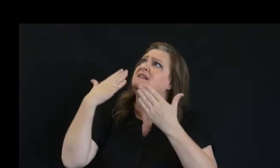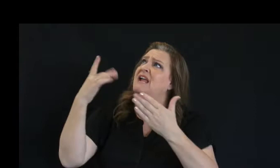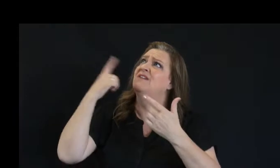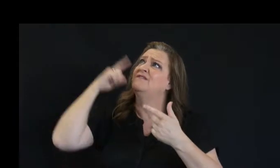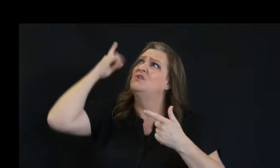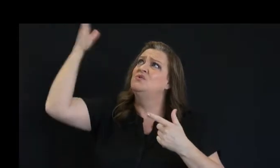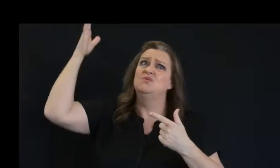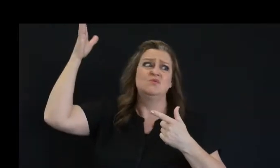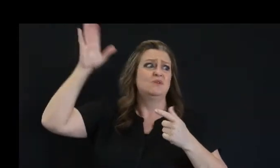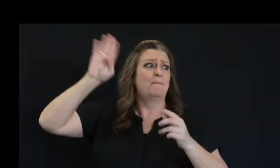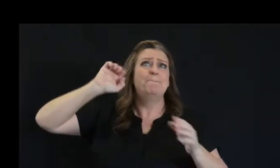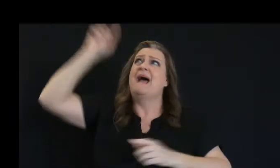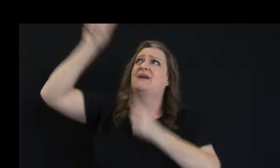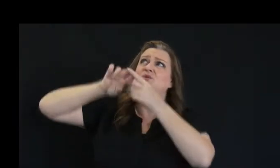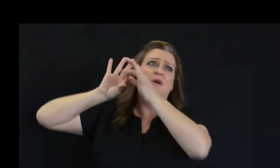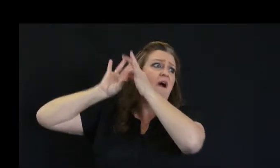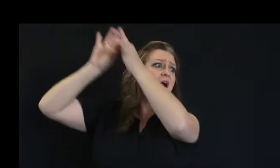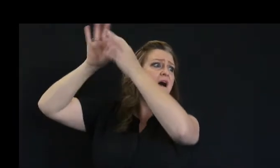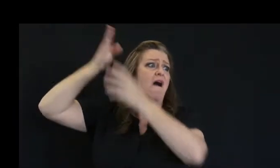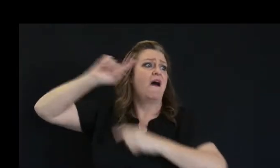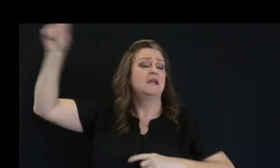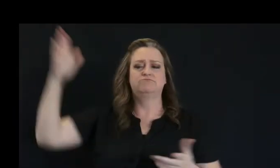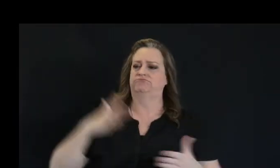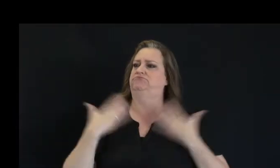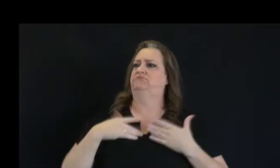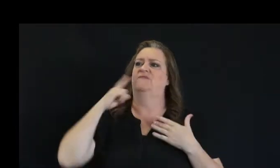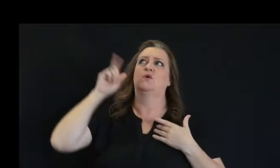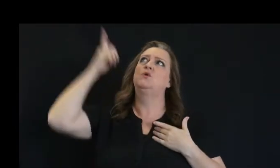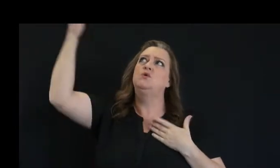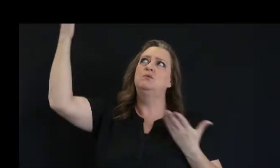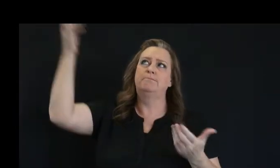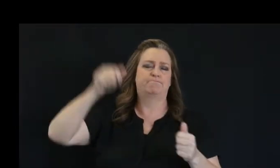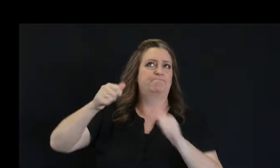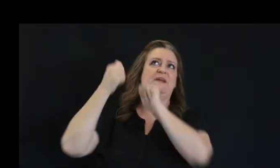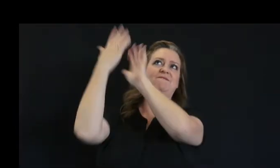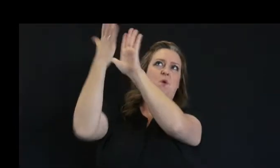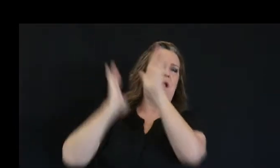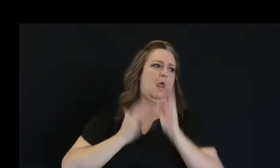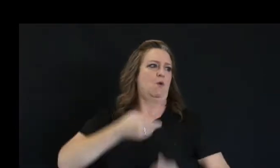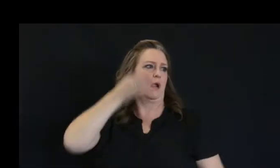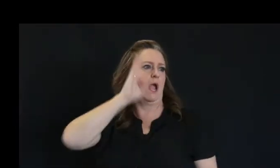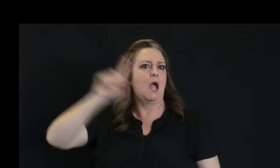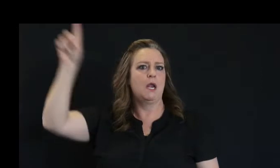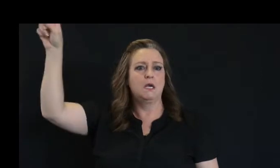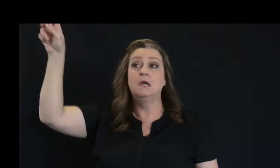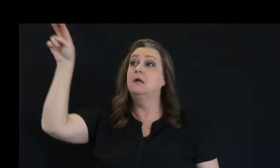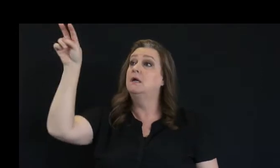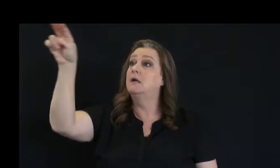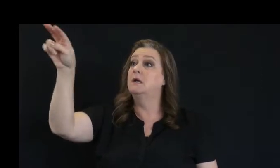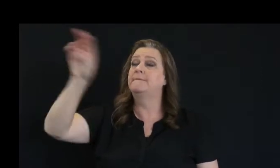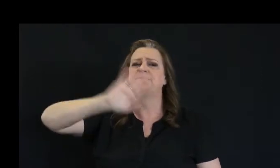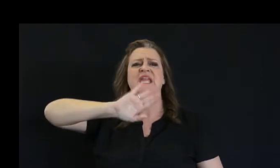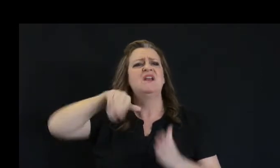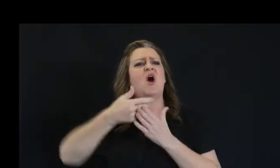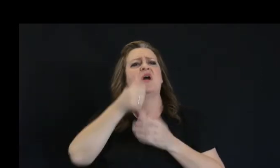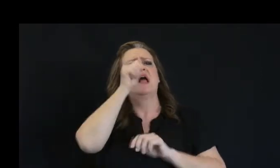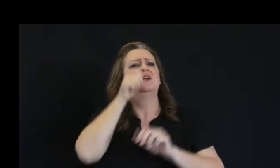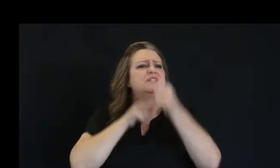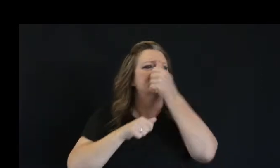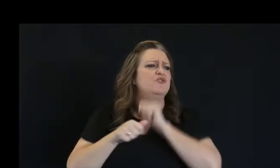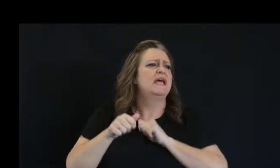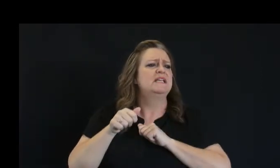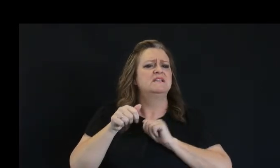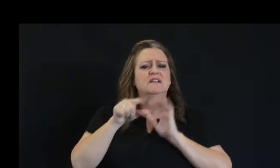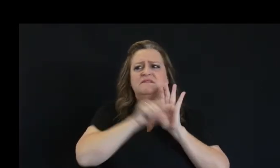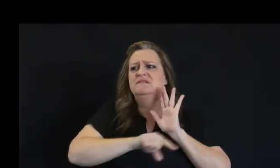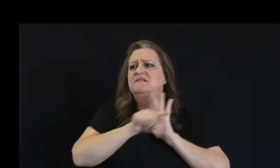God for you? For all the joy that we feel for your sake before our God. Now, look at this. In all our distress and affliction,